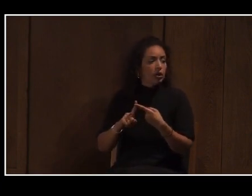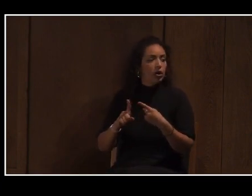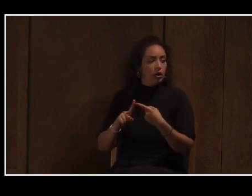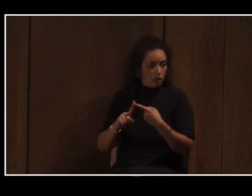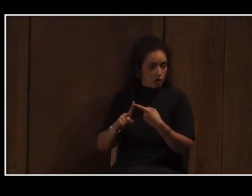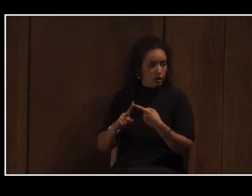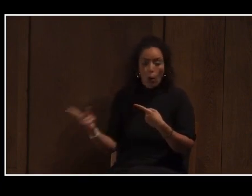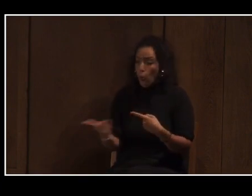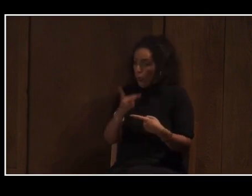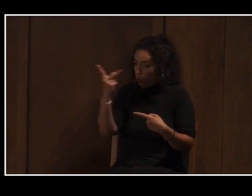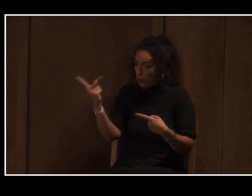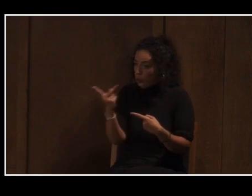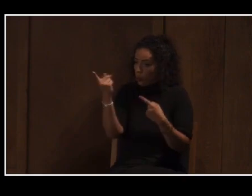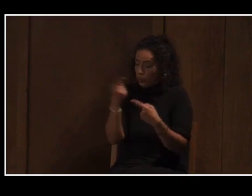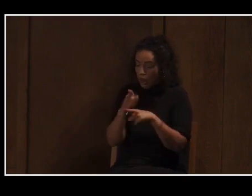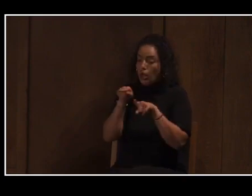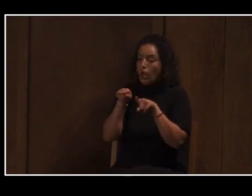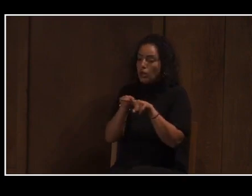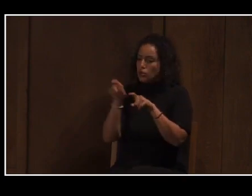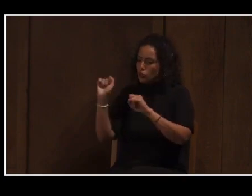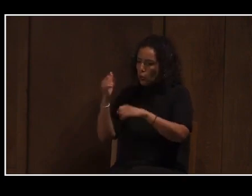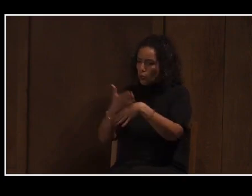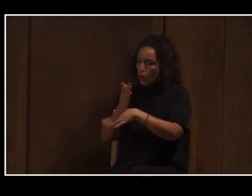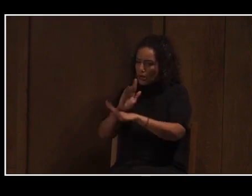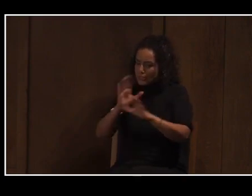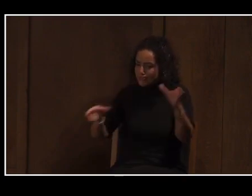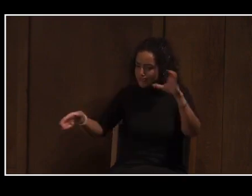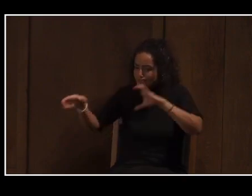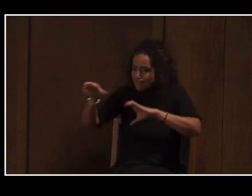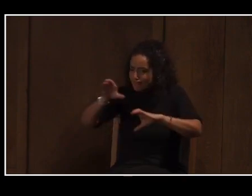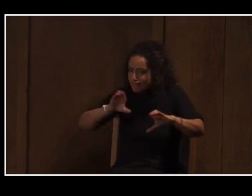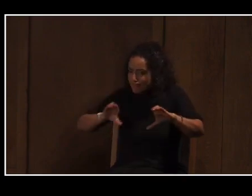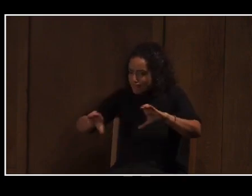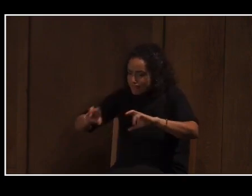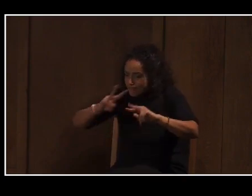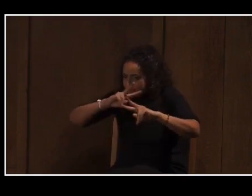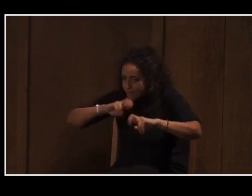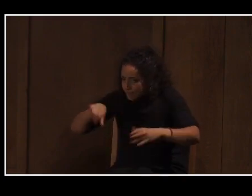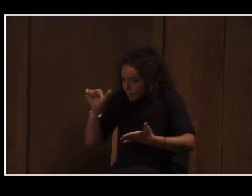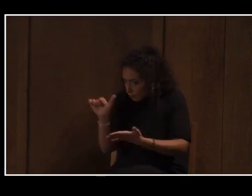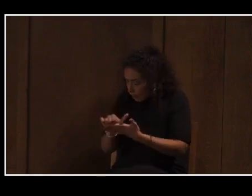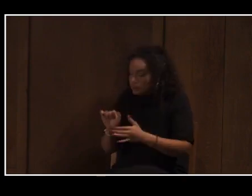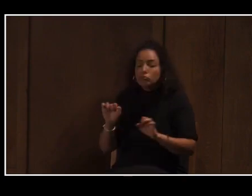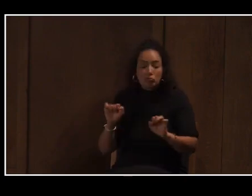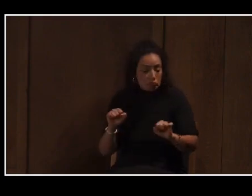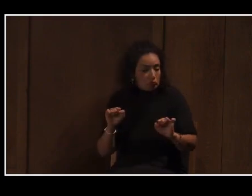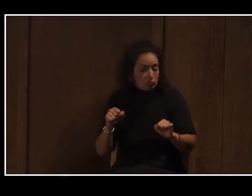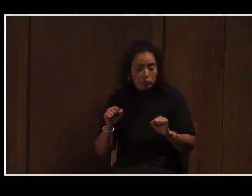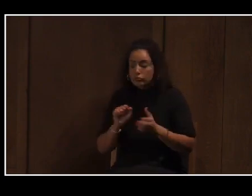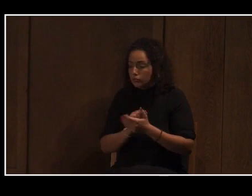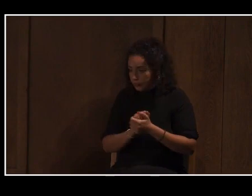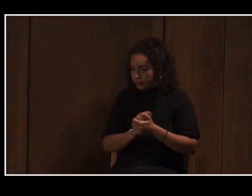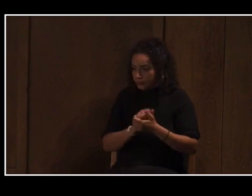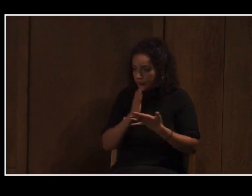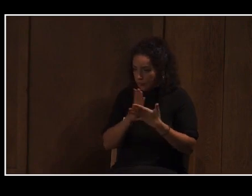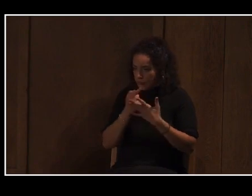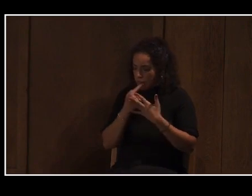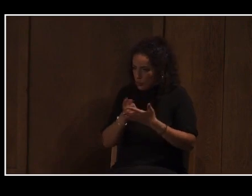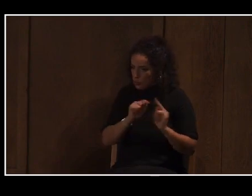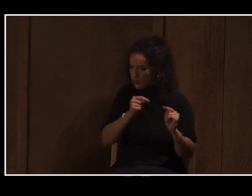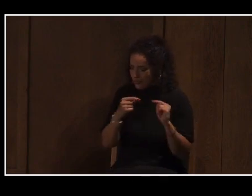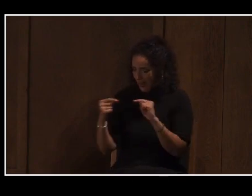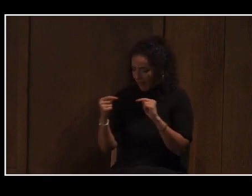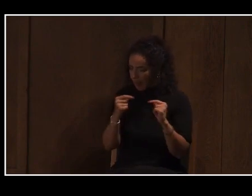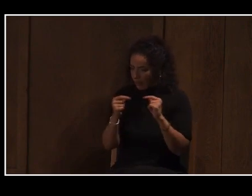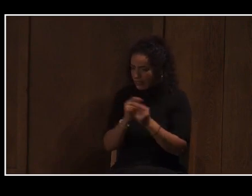work, Experimentalista, is that how I think it up? And which was a lab to tackle urban challenges. It's what I was